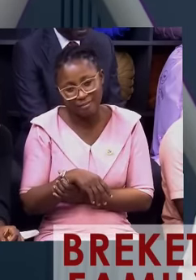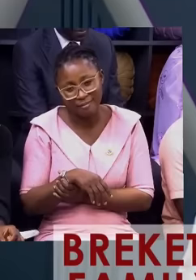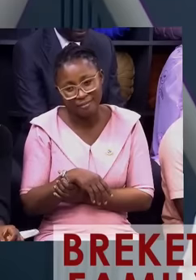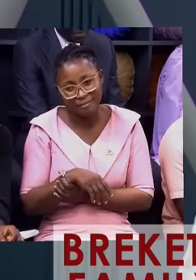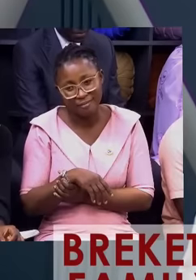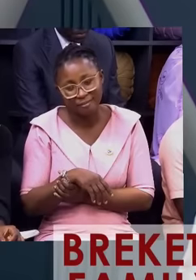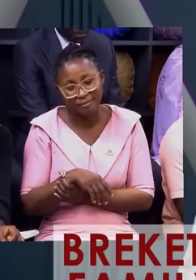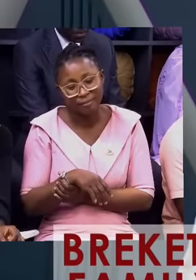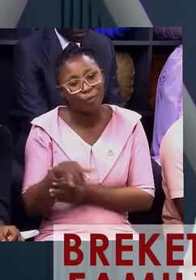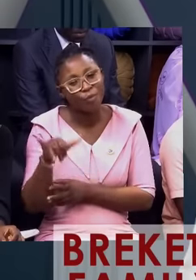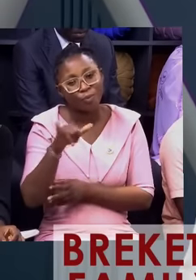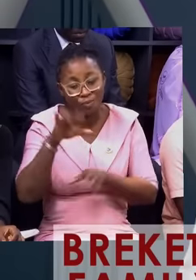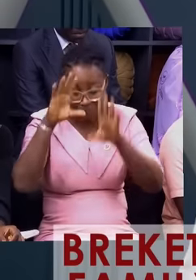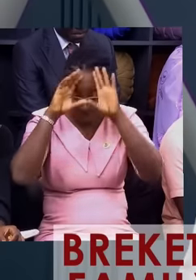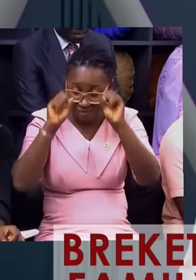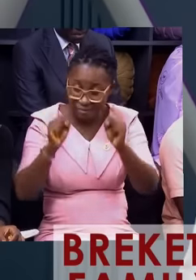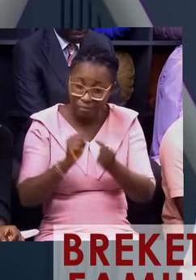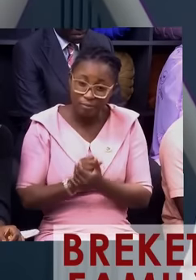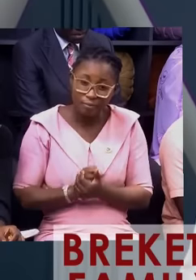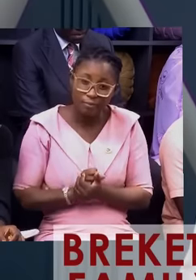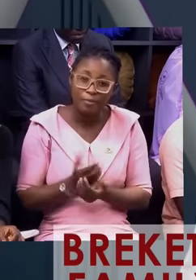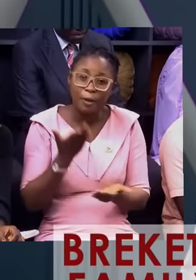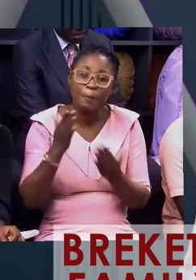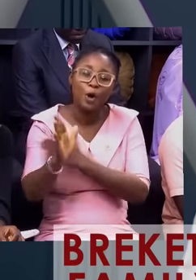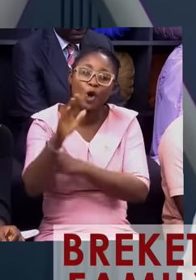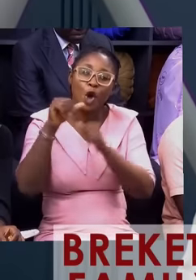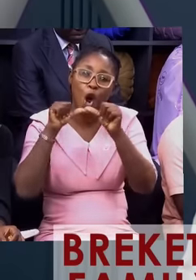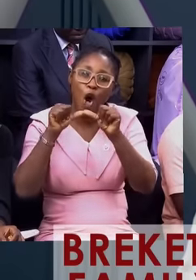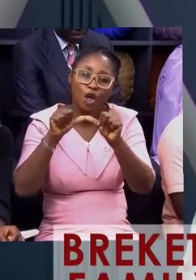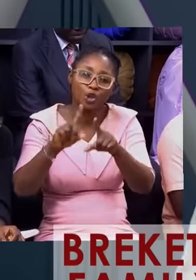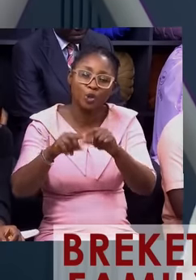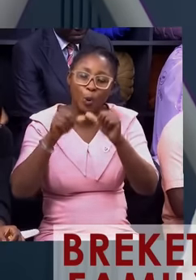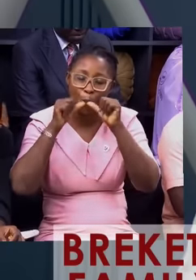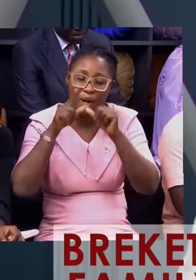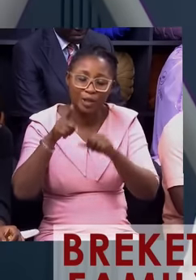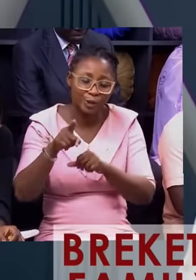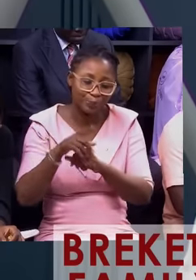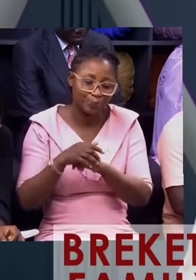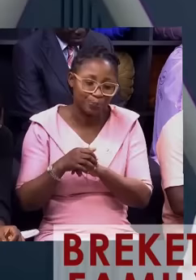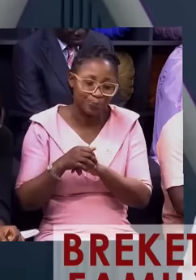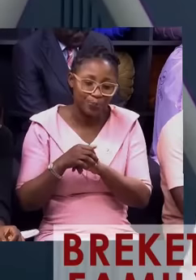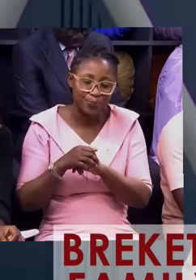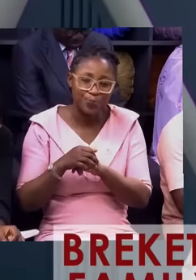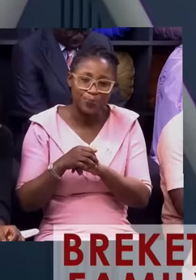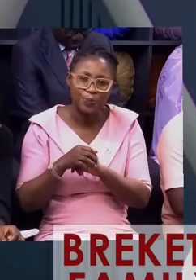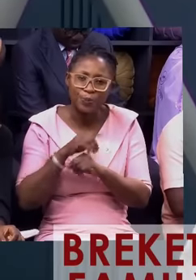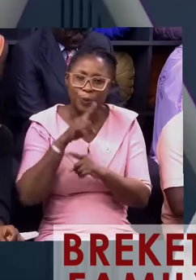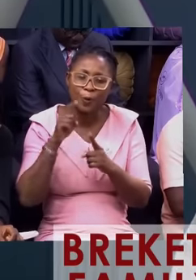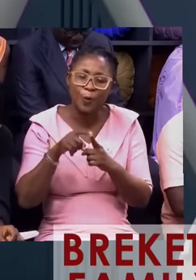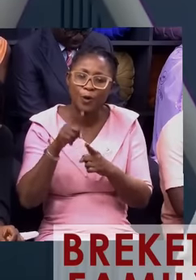London ordinary may God continue to bless you amen you know when you are reading something